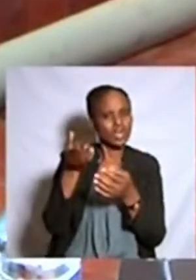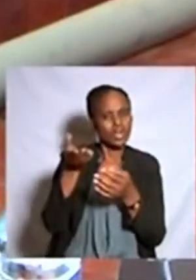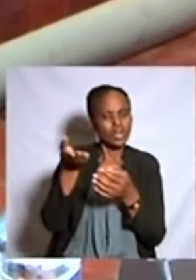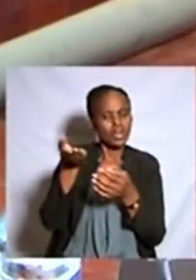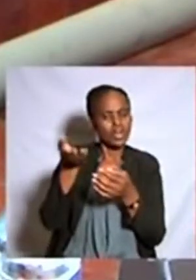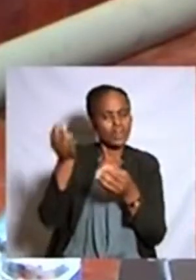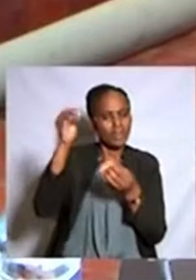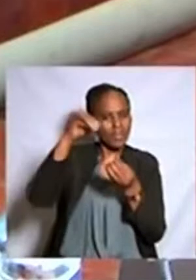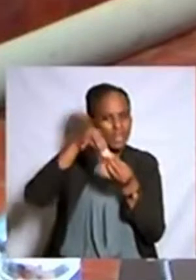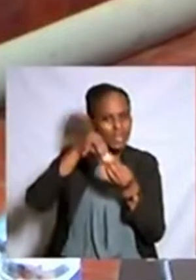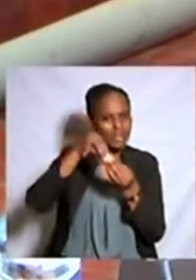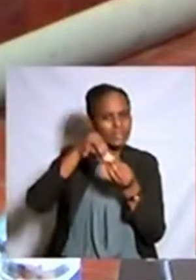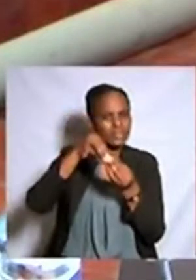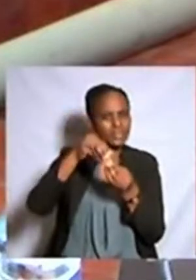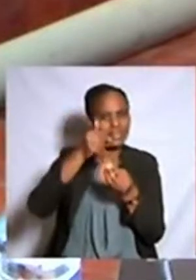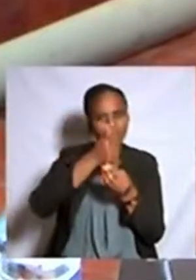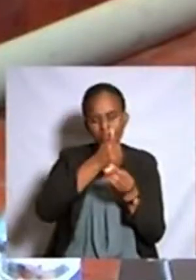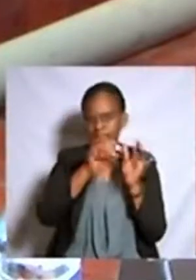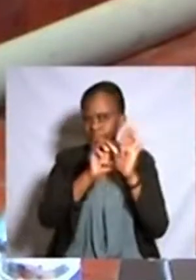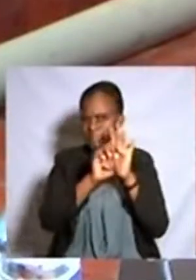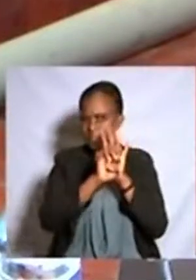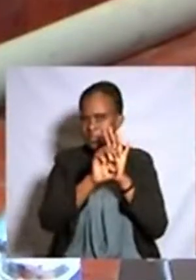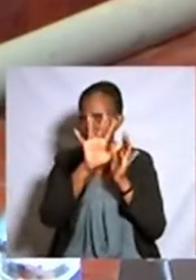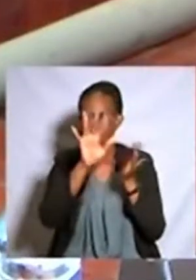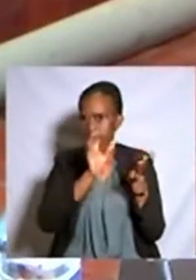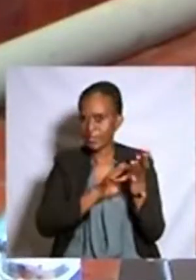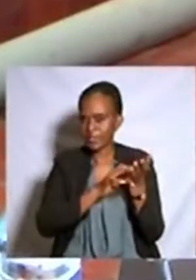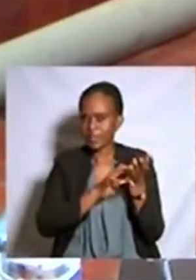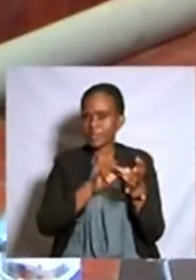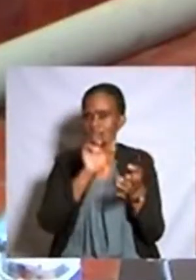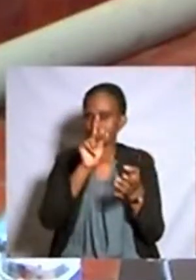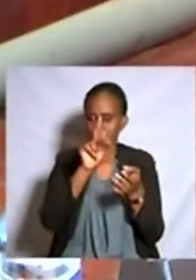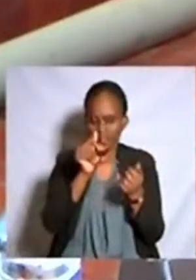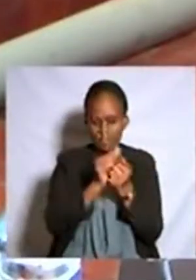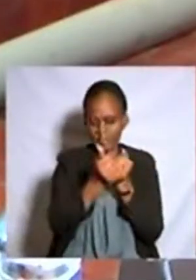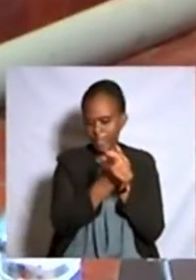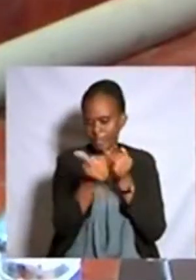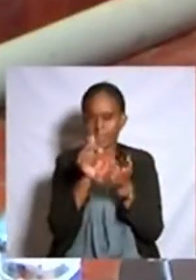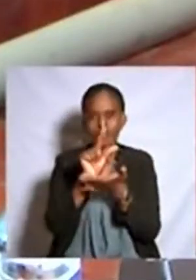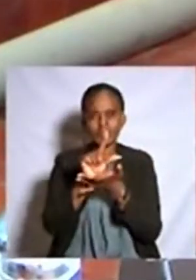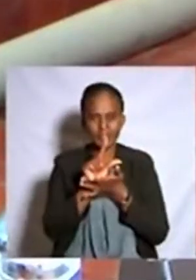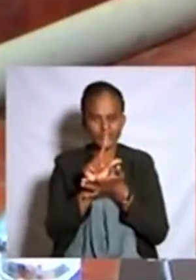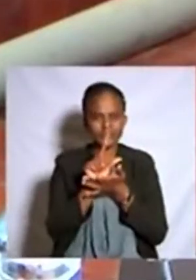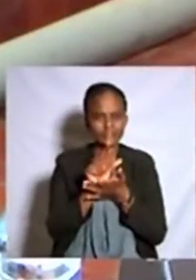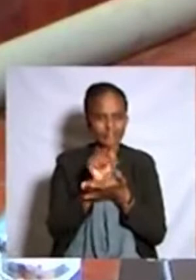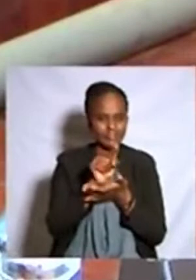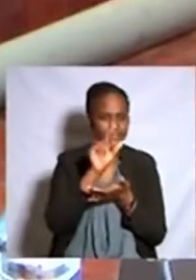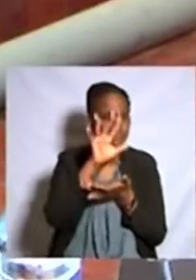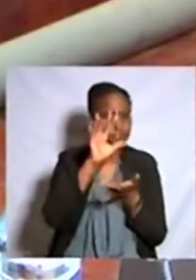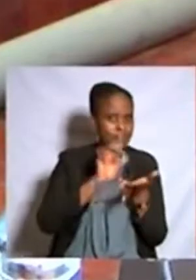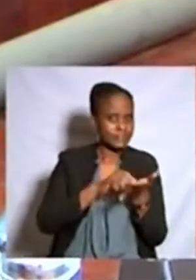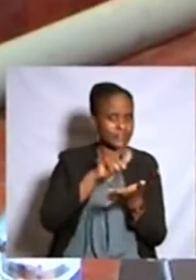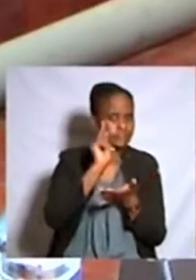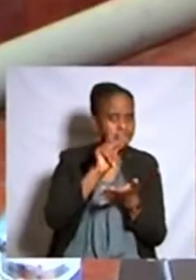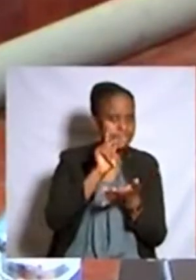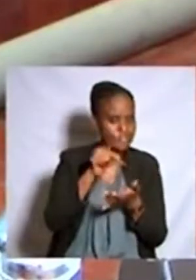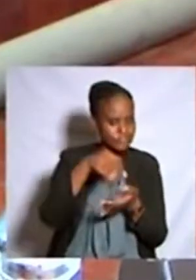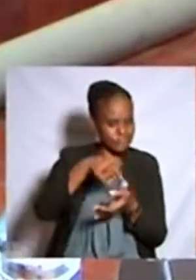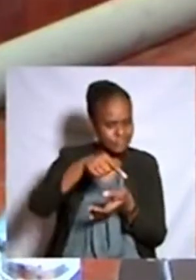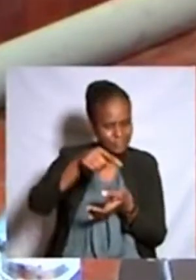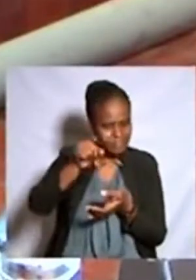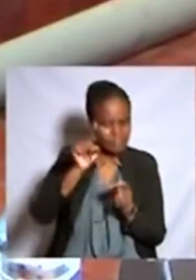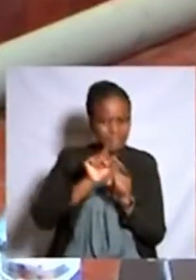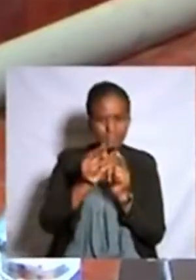of adding, as an example, the 5,000 kwacha top-up to the existing loan, the 5,000 kwacha was running and